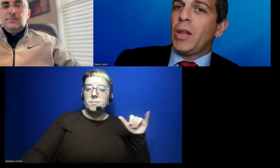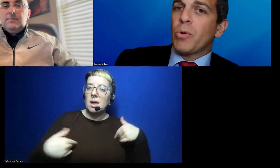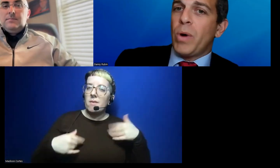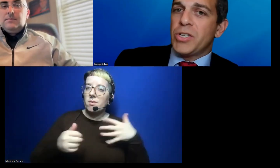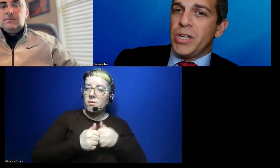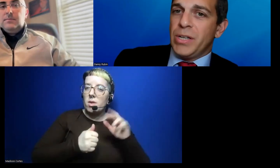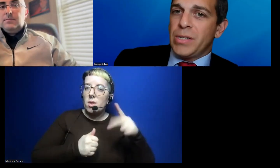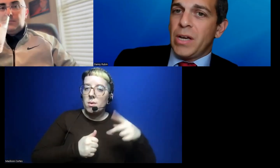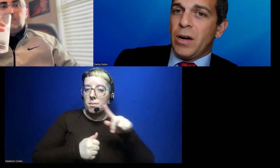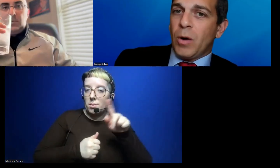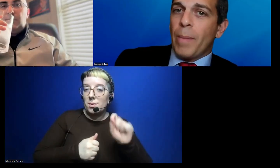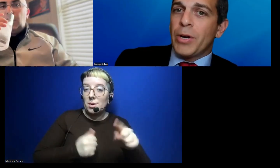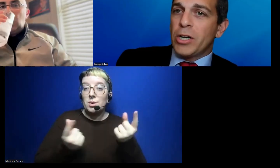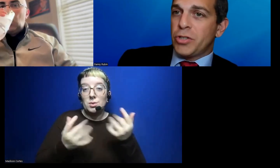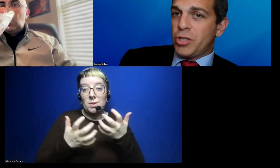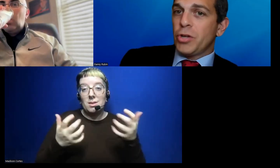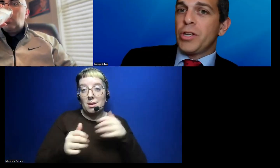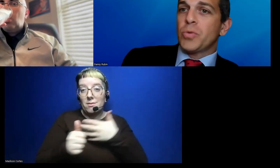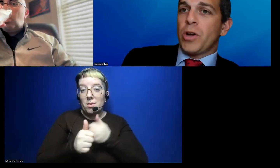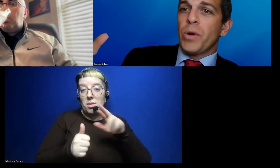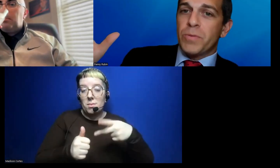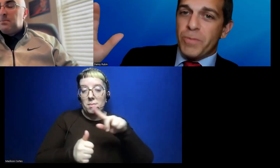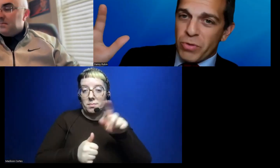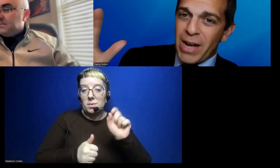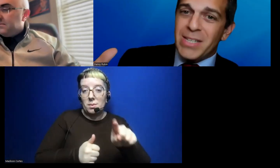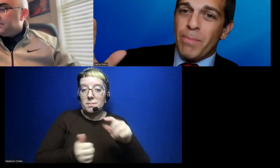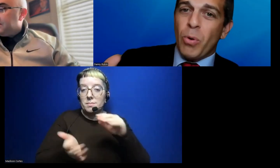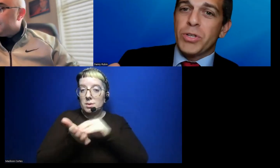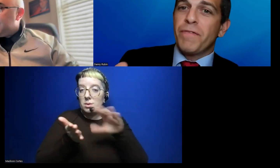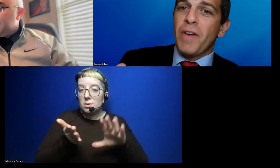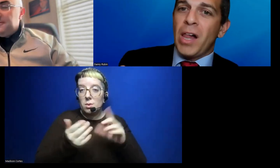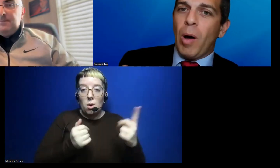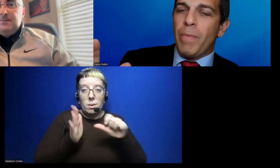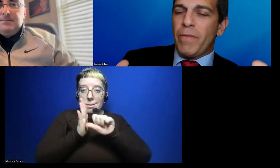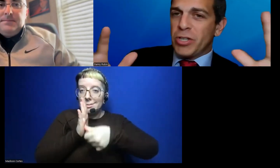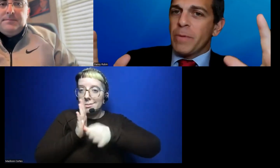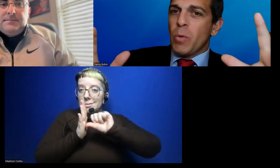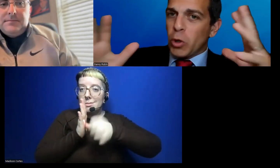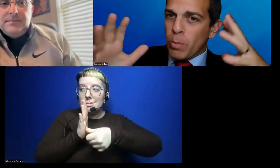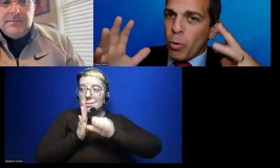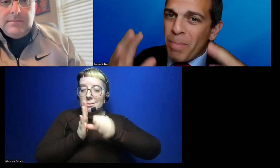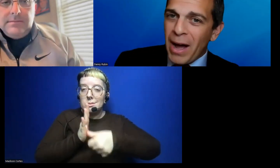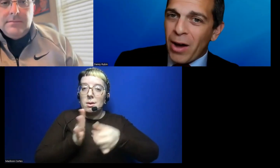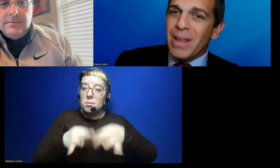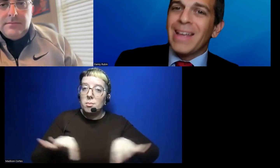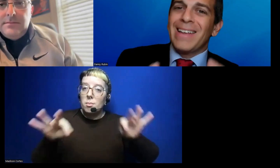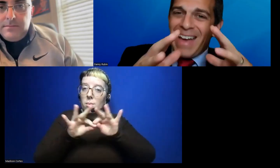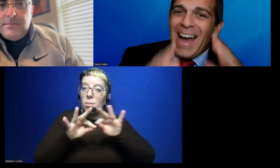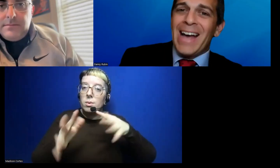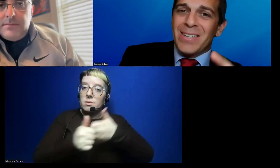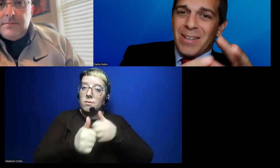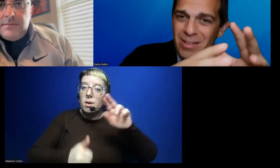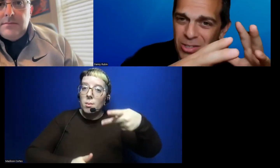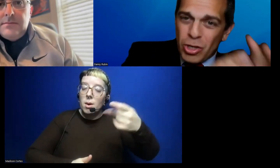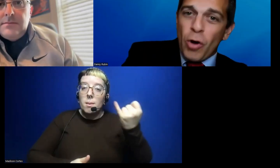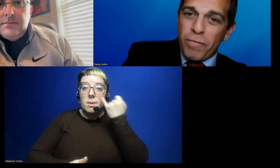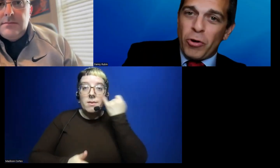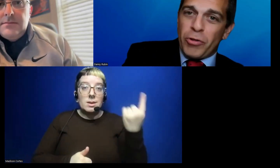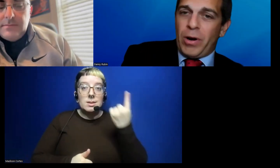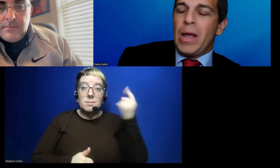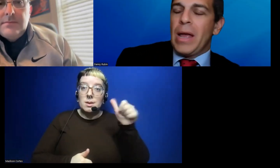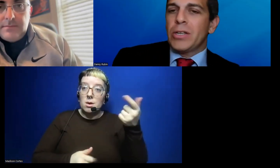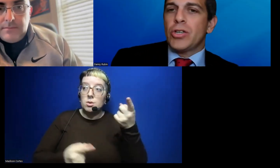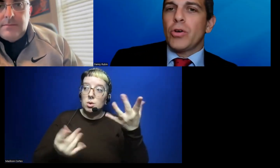lot of follow-up questions in our go for it. webinars. Students, we always stress the importance of follow-up. If there's something you want to learn more about, ask,